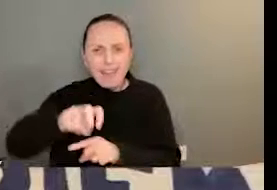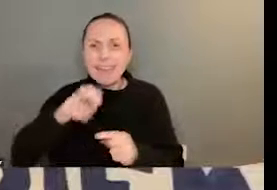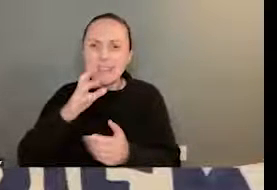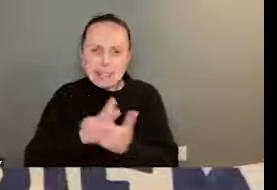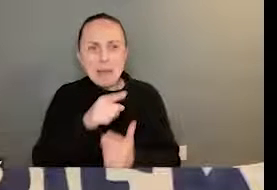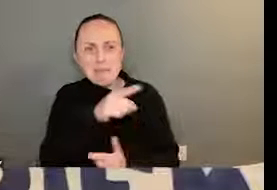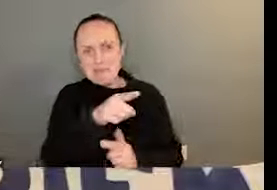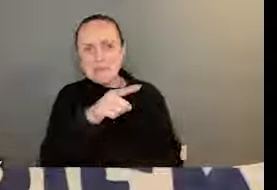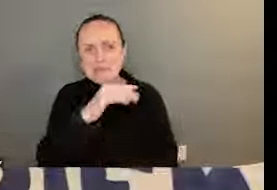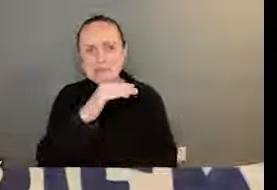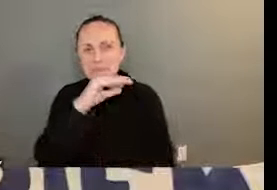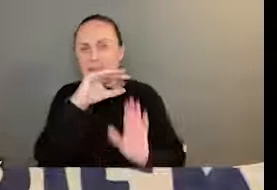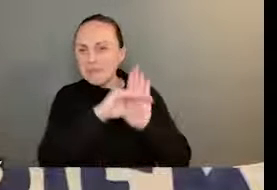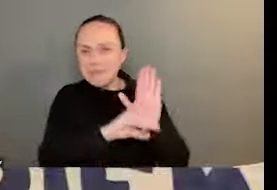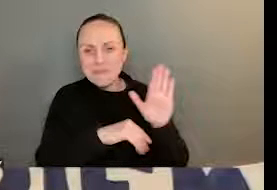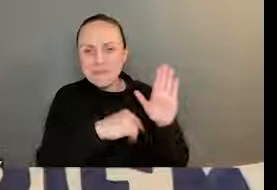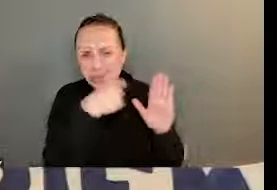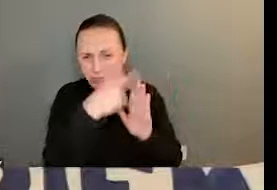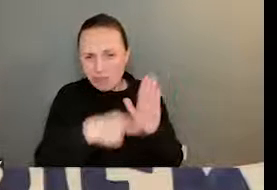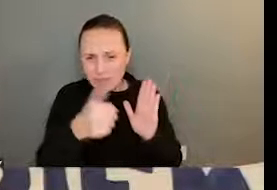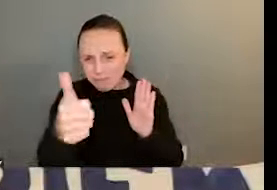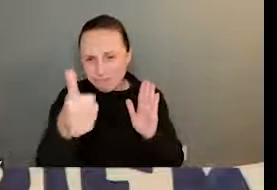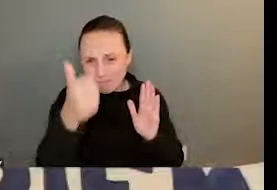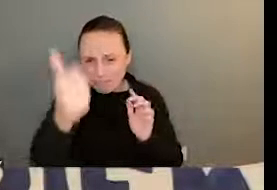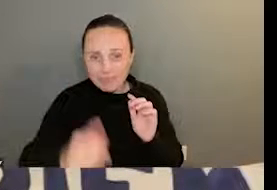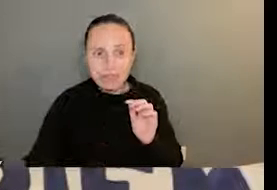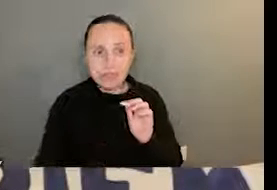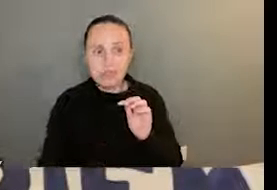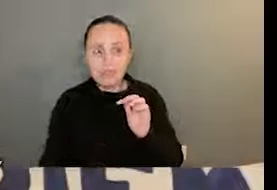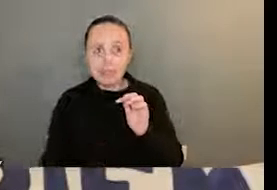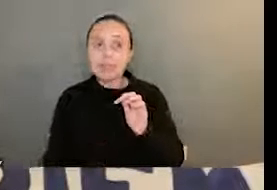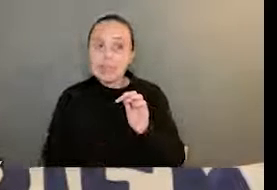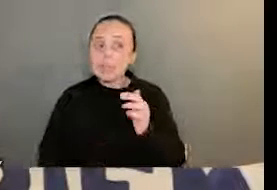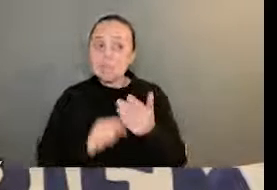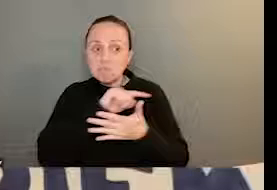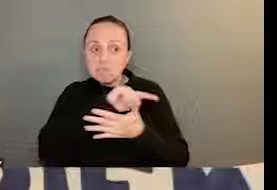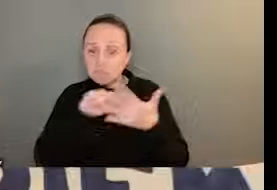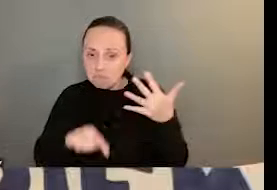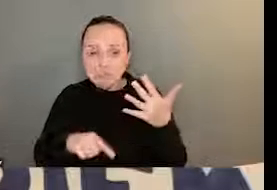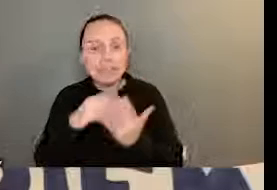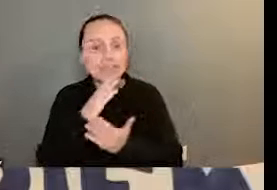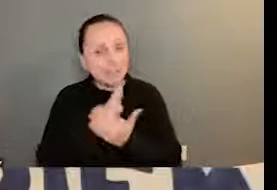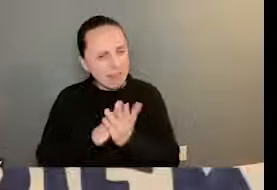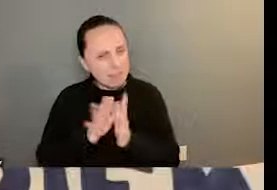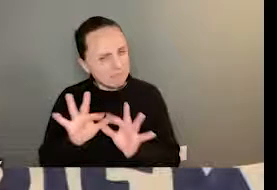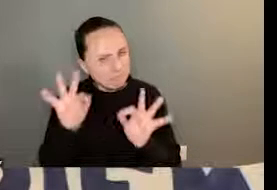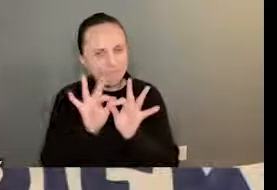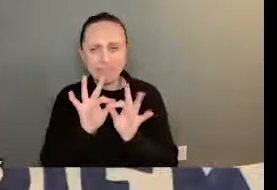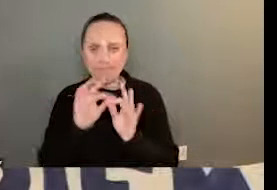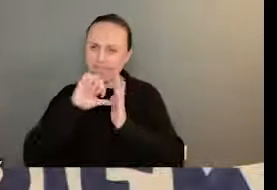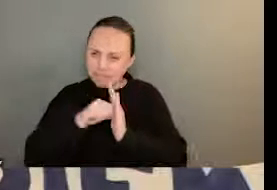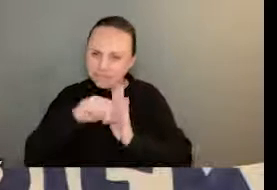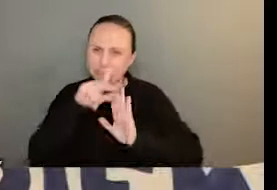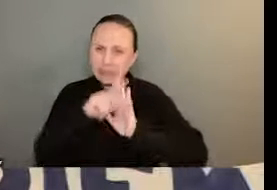above here for you, and feel free to read them as you wish, are some of the cornerstone